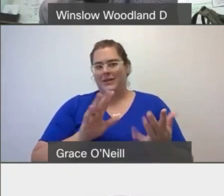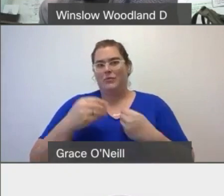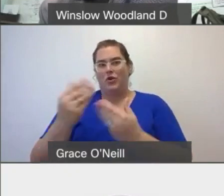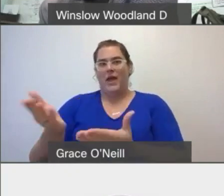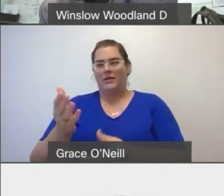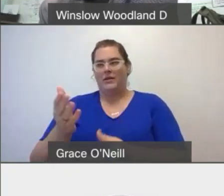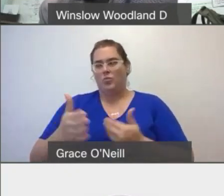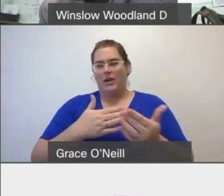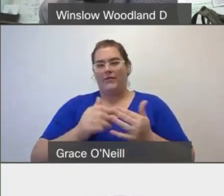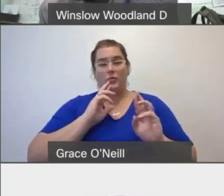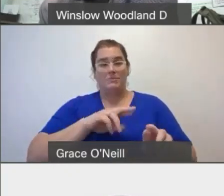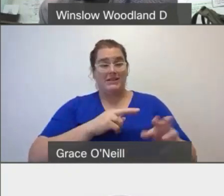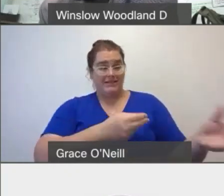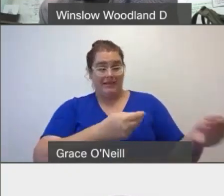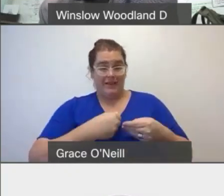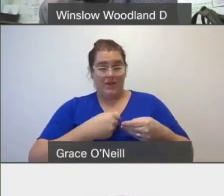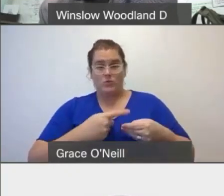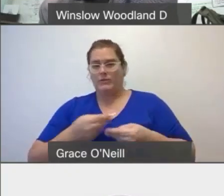received.